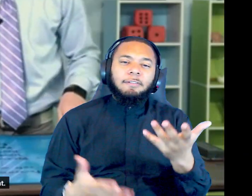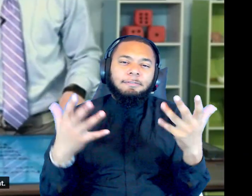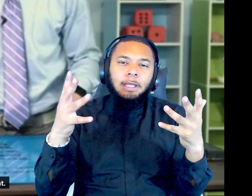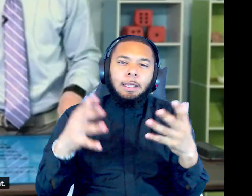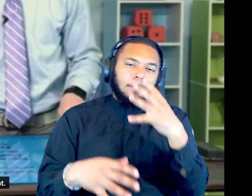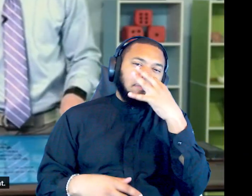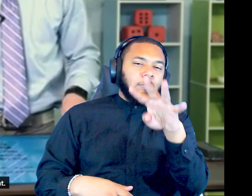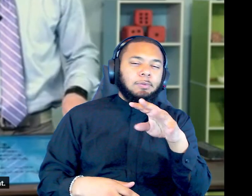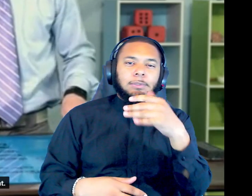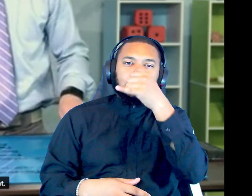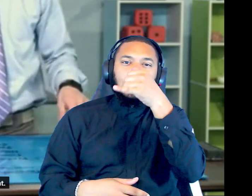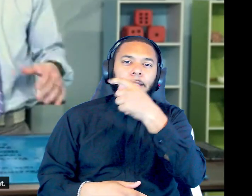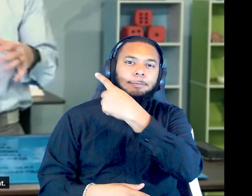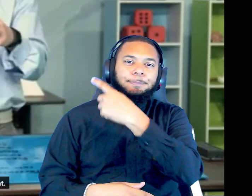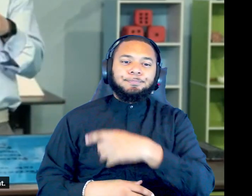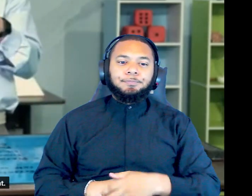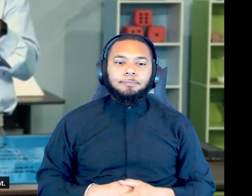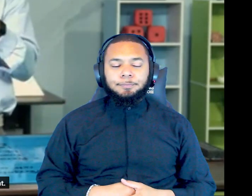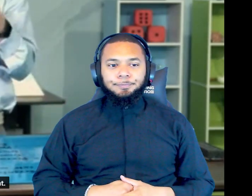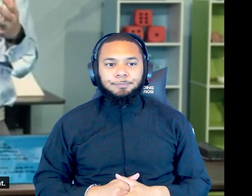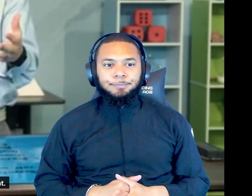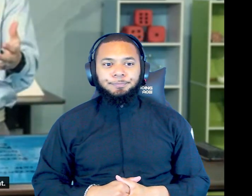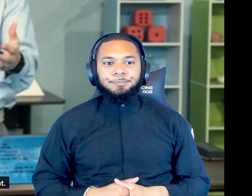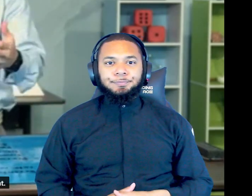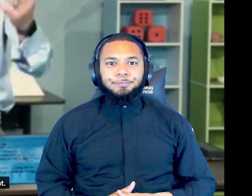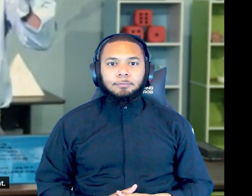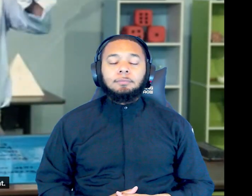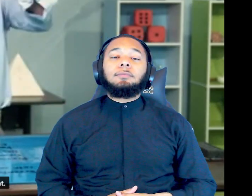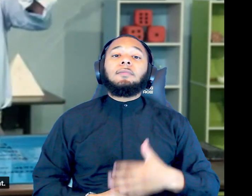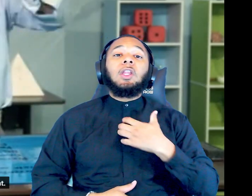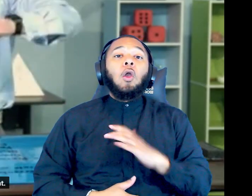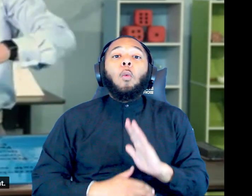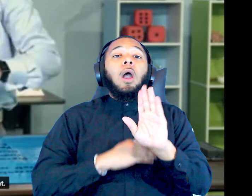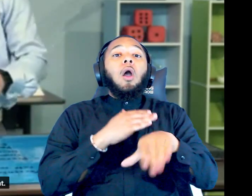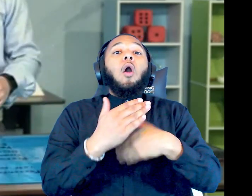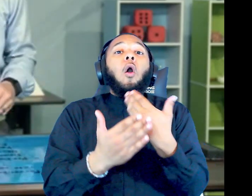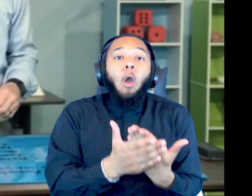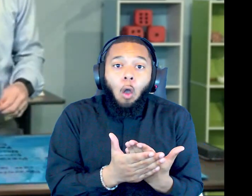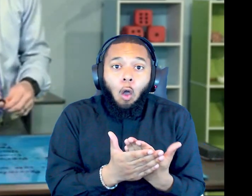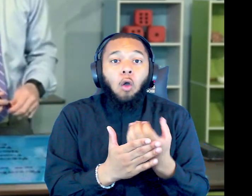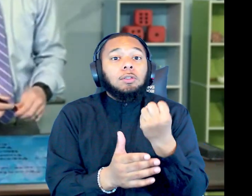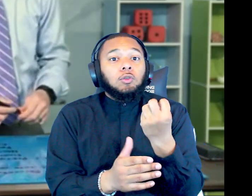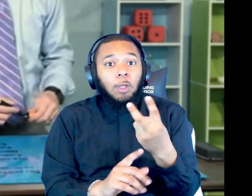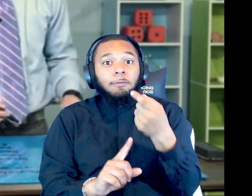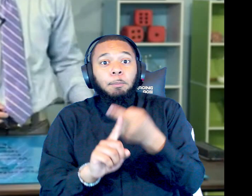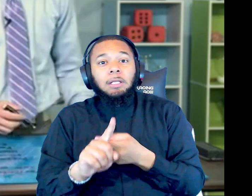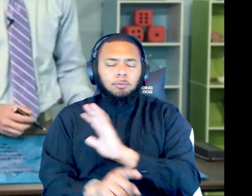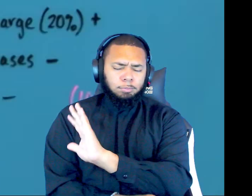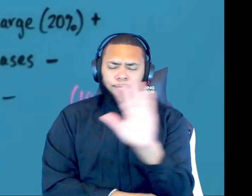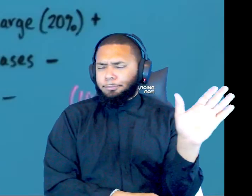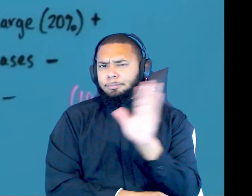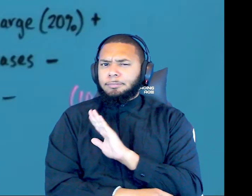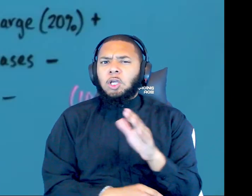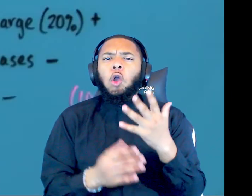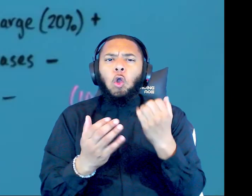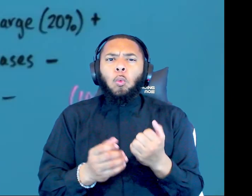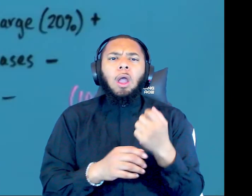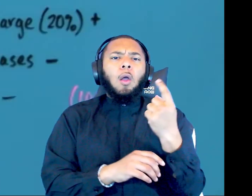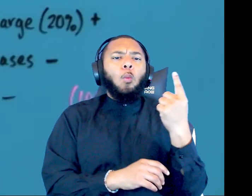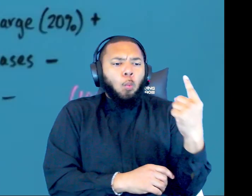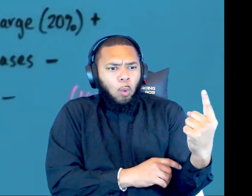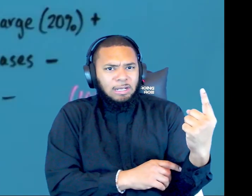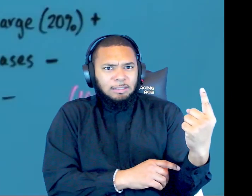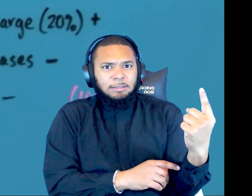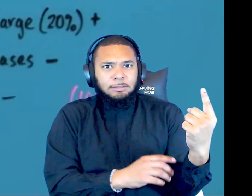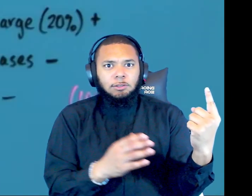All right, but it is 12. So we don't want all 12 months of that. We want 1 12th of that. So we just need to divide this 30